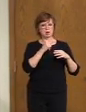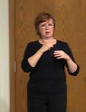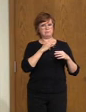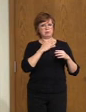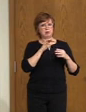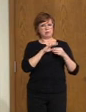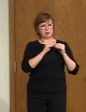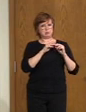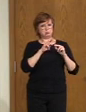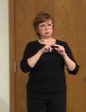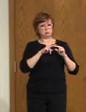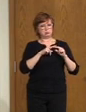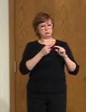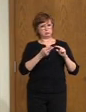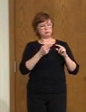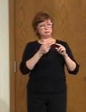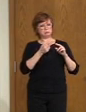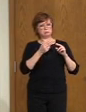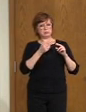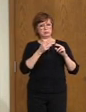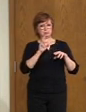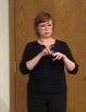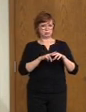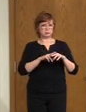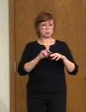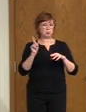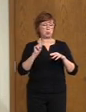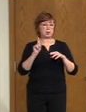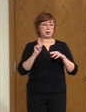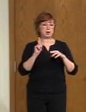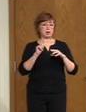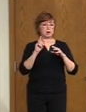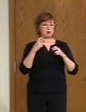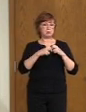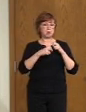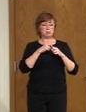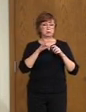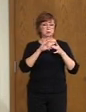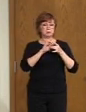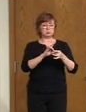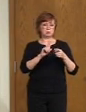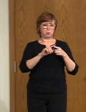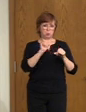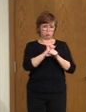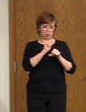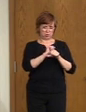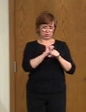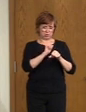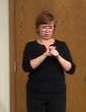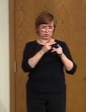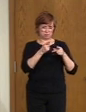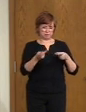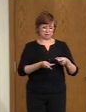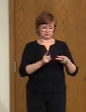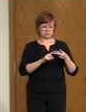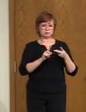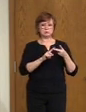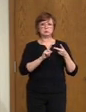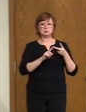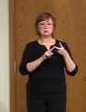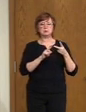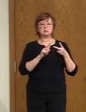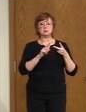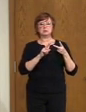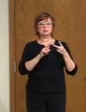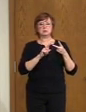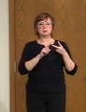impact. We continue to see transmission, obviously, in workplaces and other interactions among individuals. Also, right now, if you live in a household